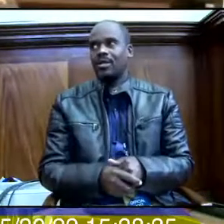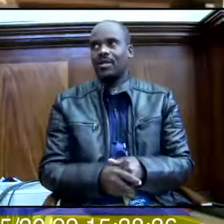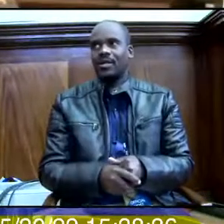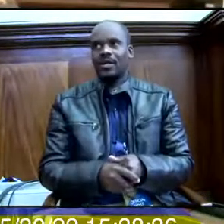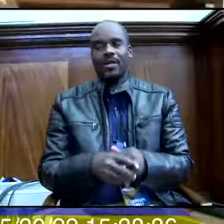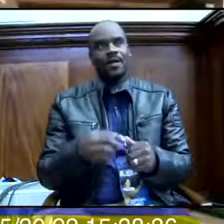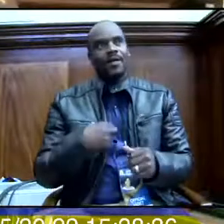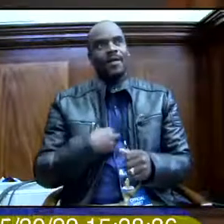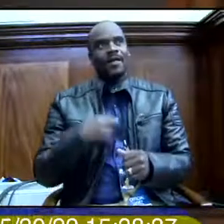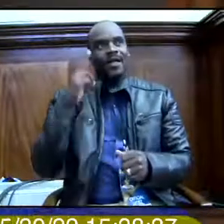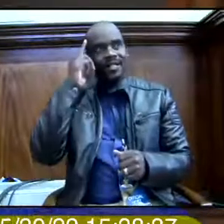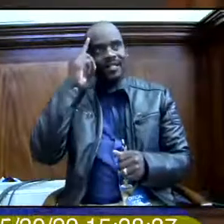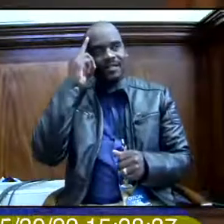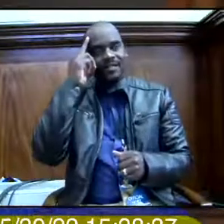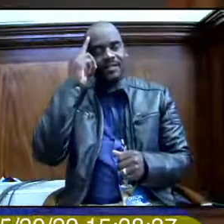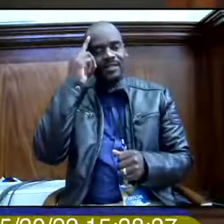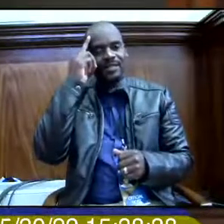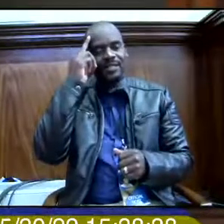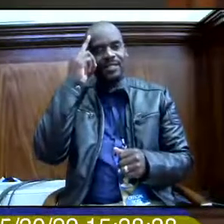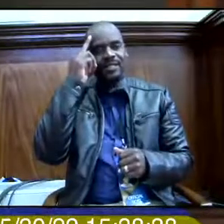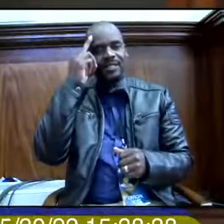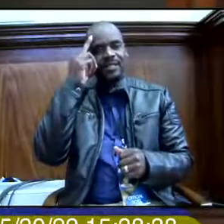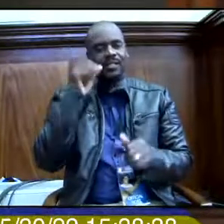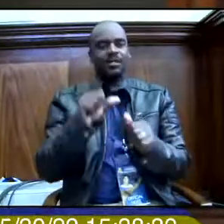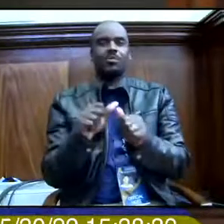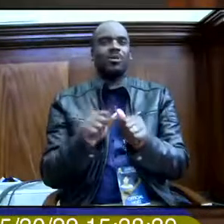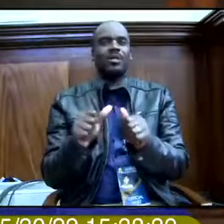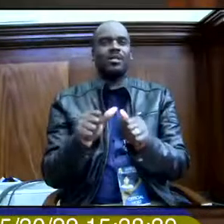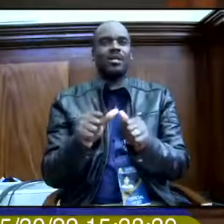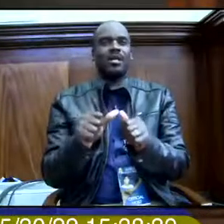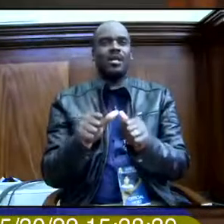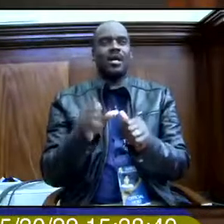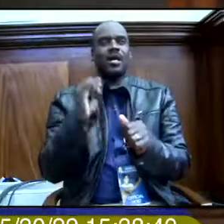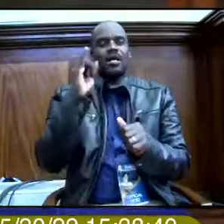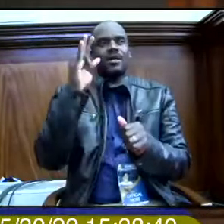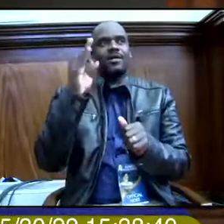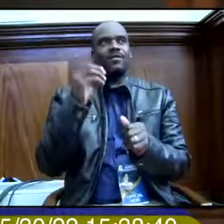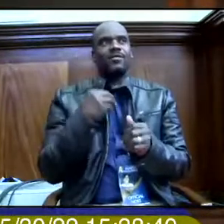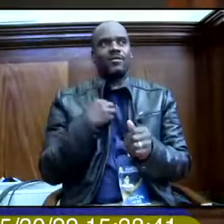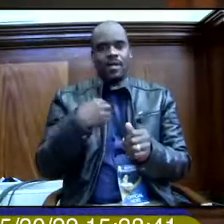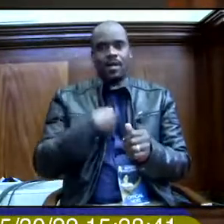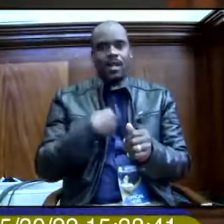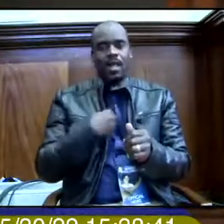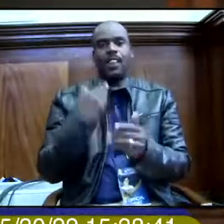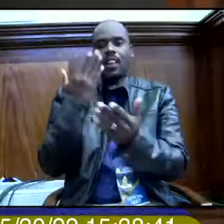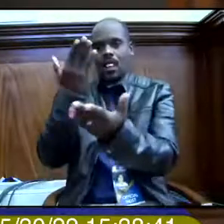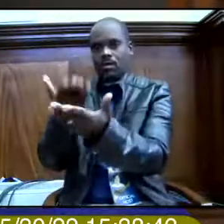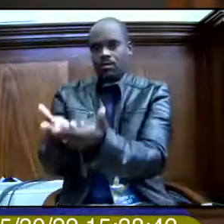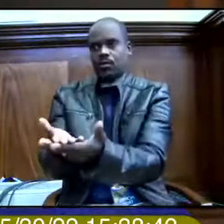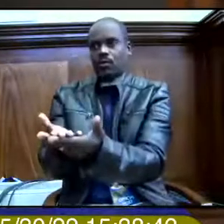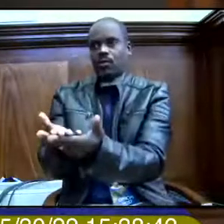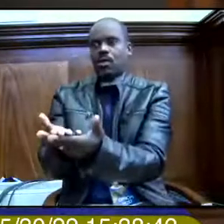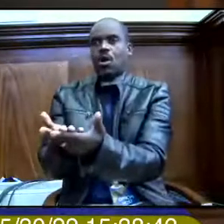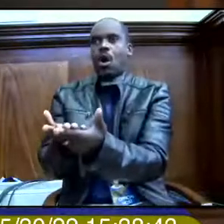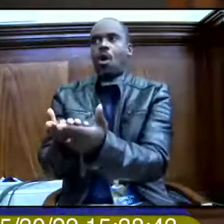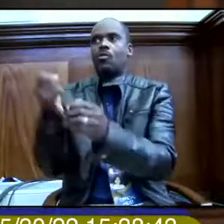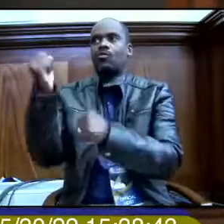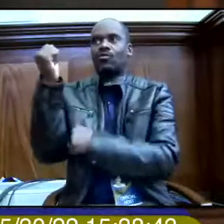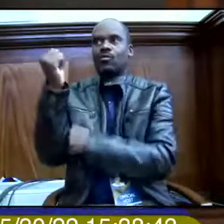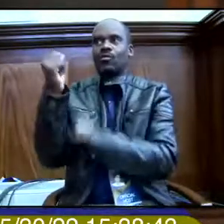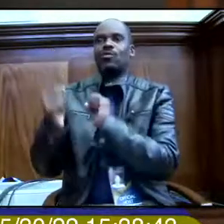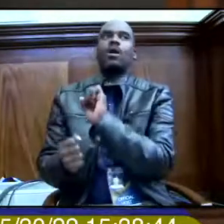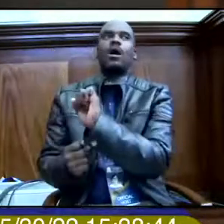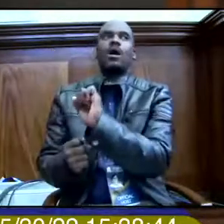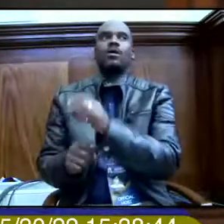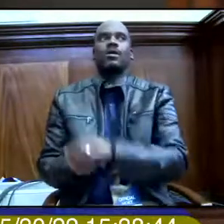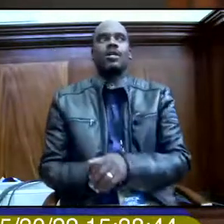that i submit because i still have a lot on my plate so you can just you can just wrap up